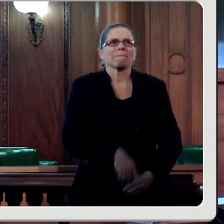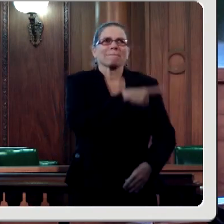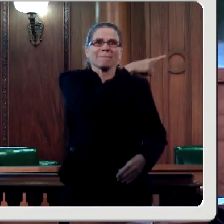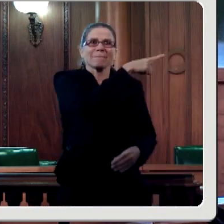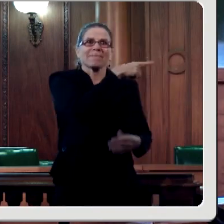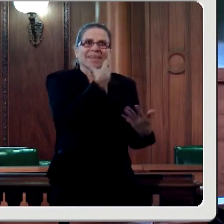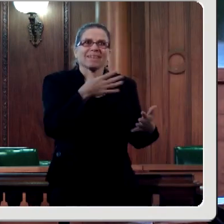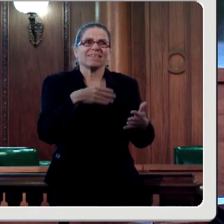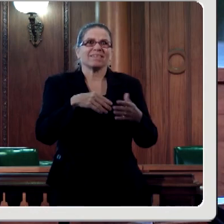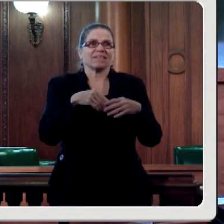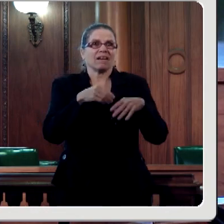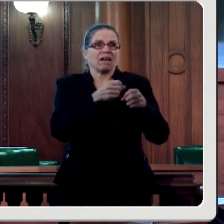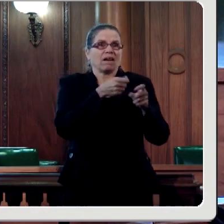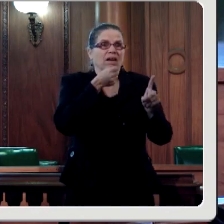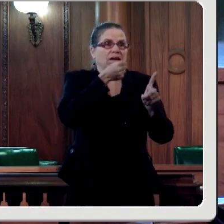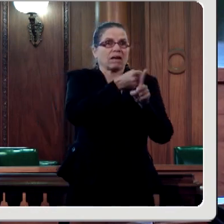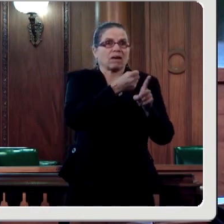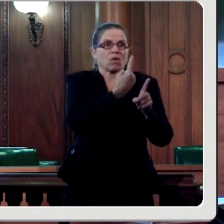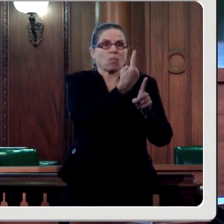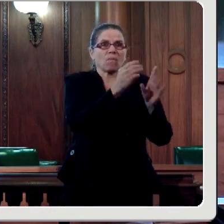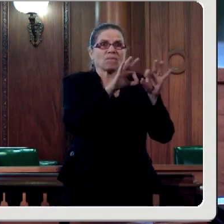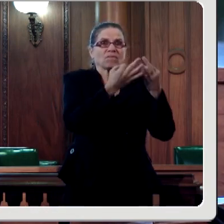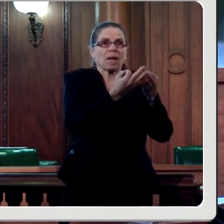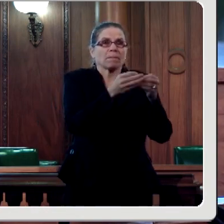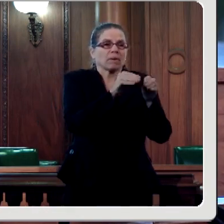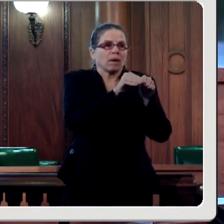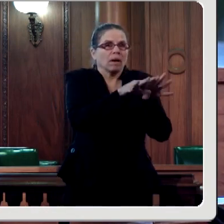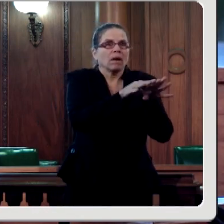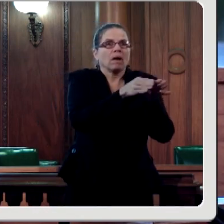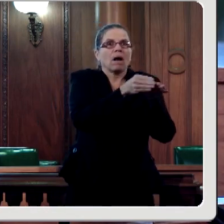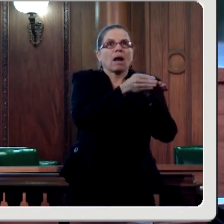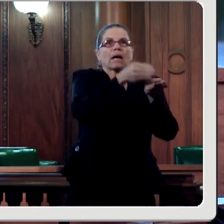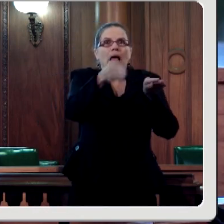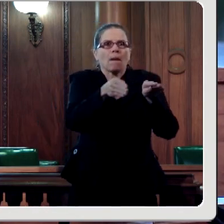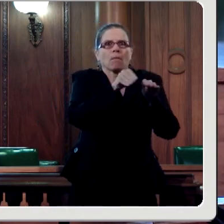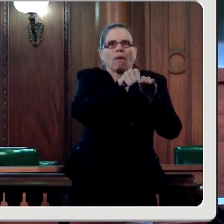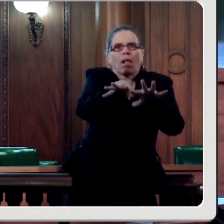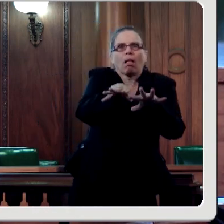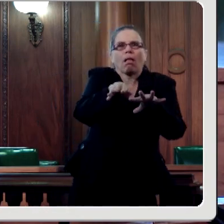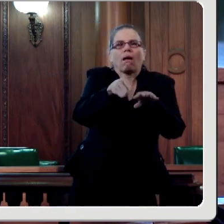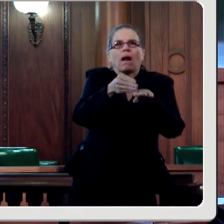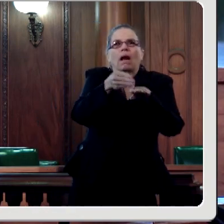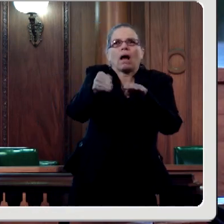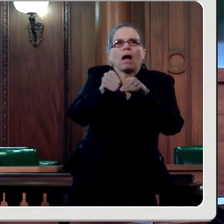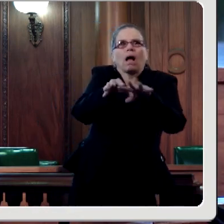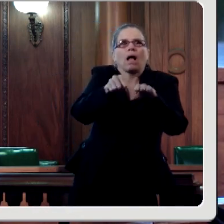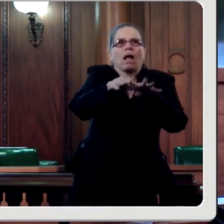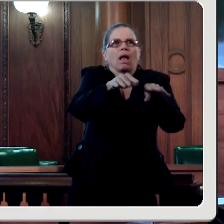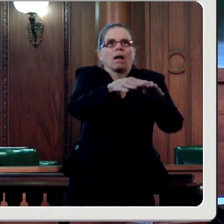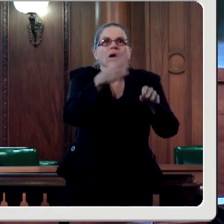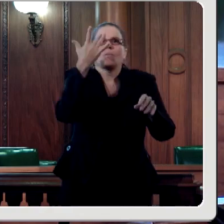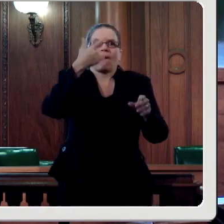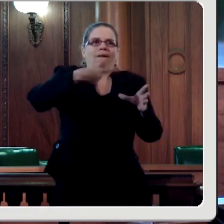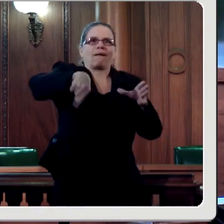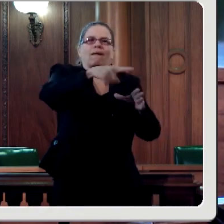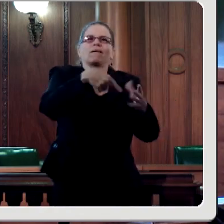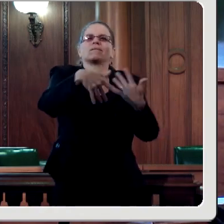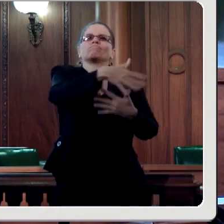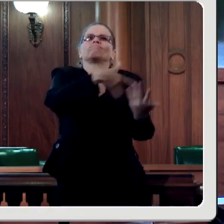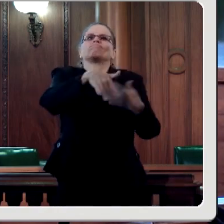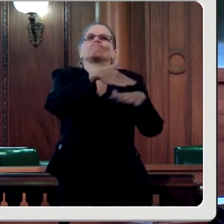families, same addresses with a number of people being COVID-19 positive. Now, I have to say,